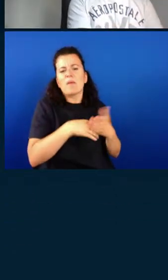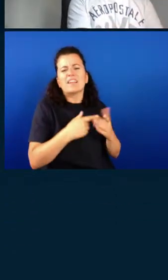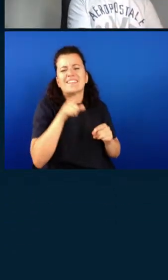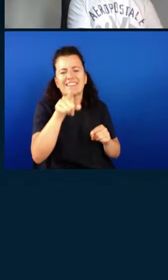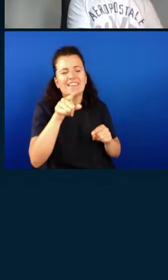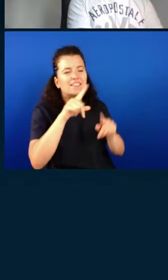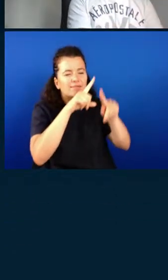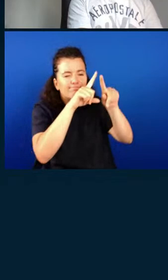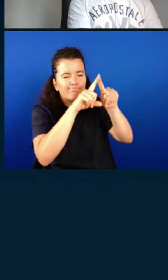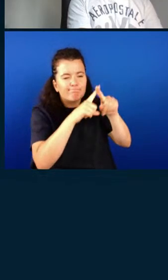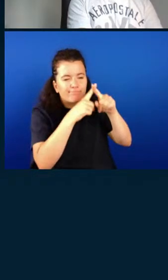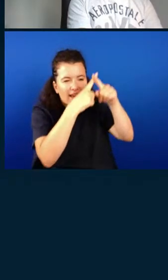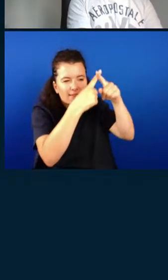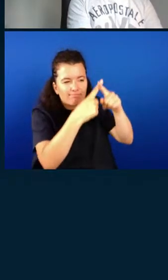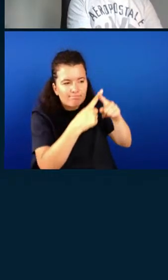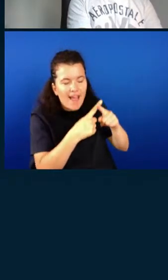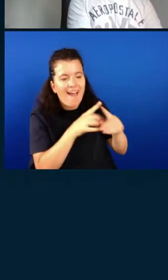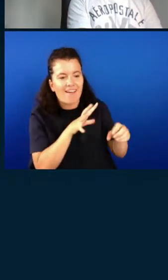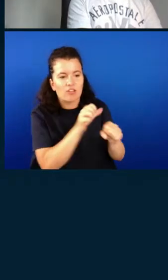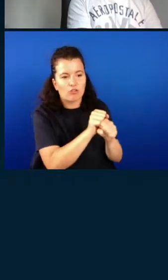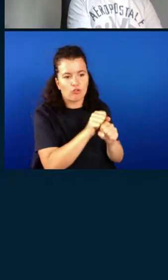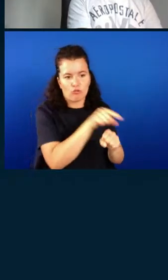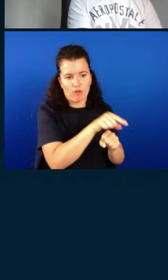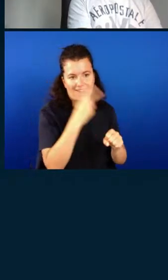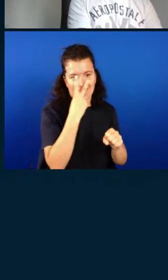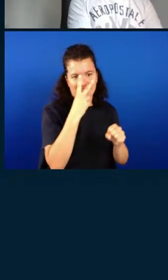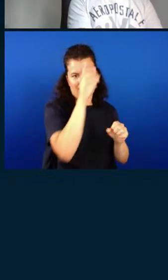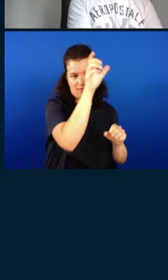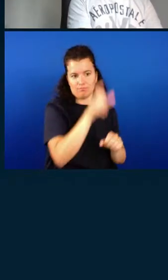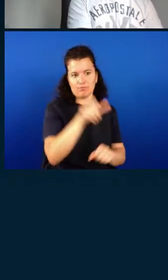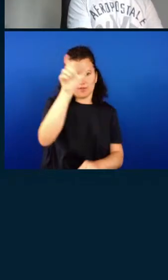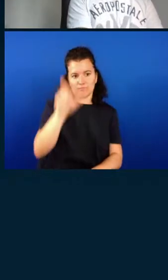that's also a useful pattern what you can see.